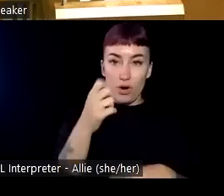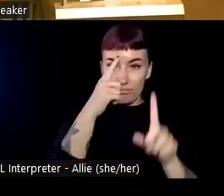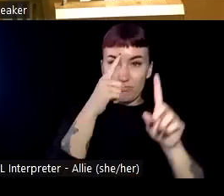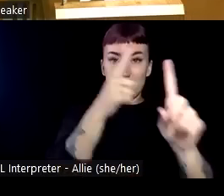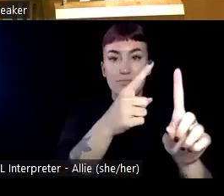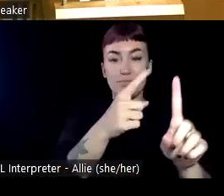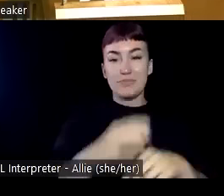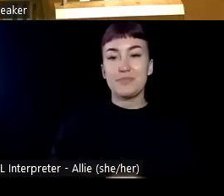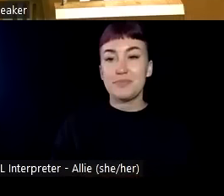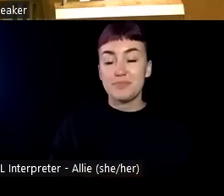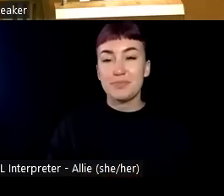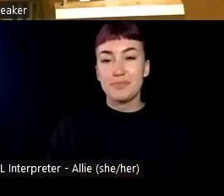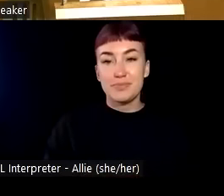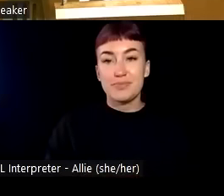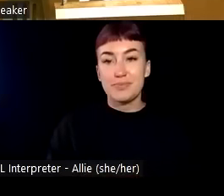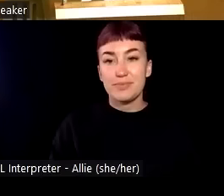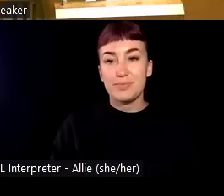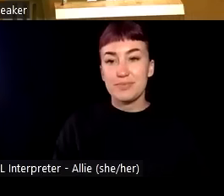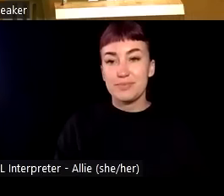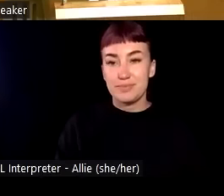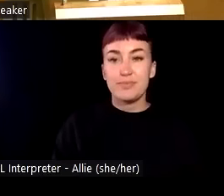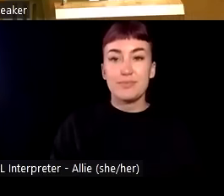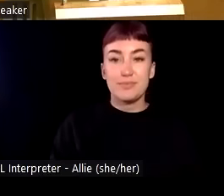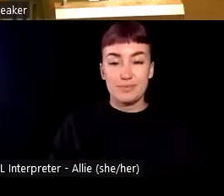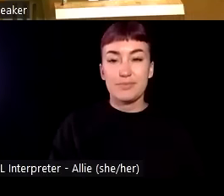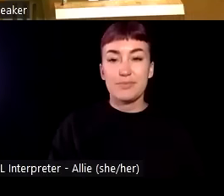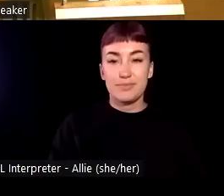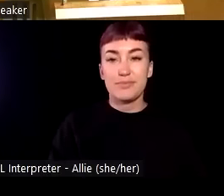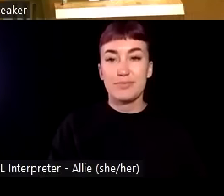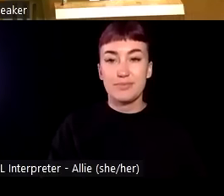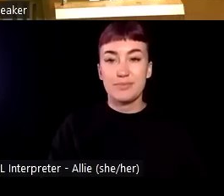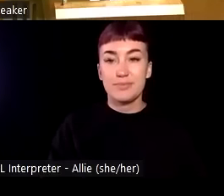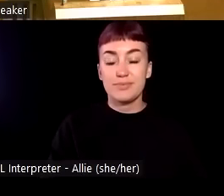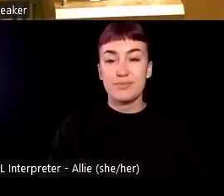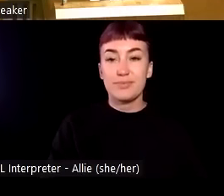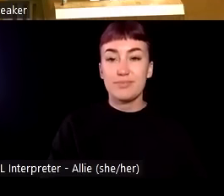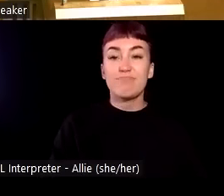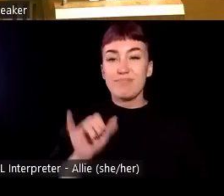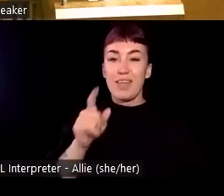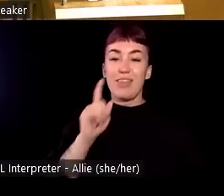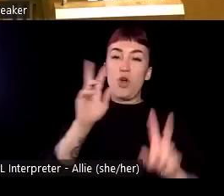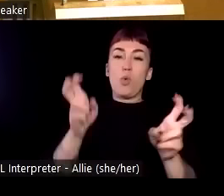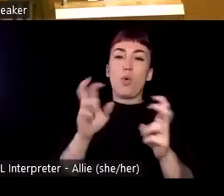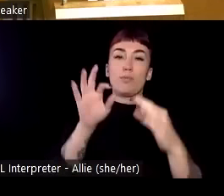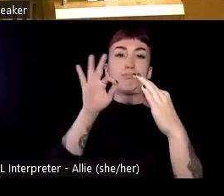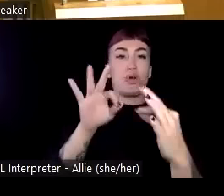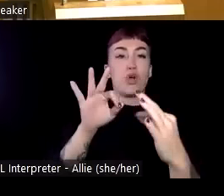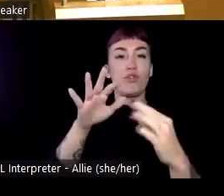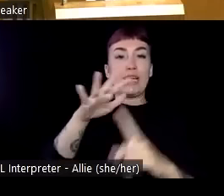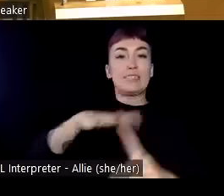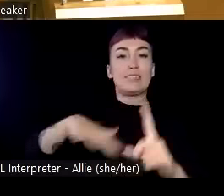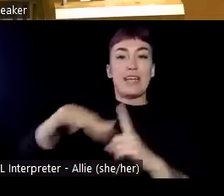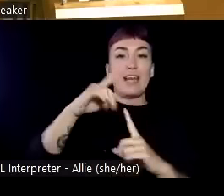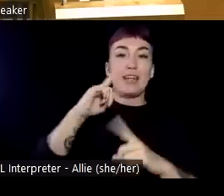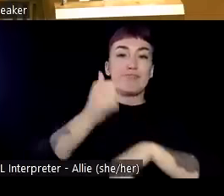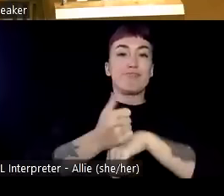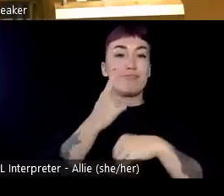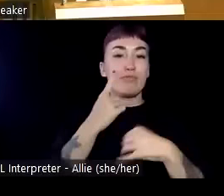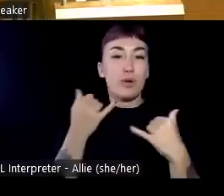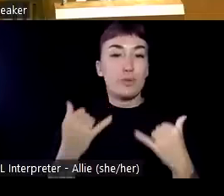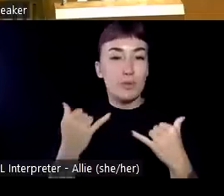humming mechanism secrets that will determine the future of the human race." Thought that was a perfect setting for today.